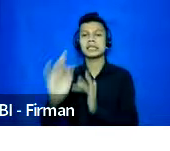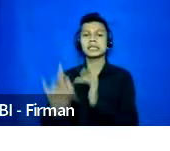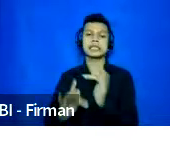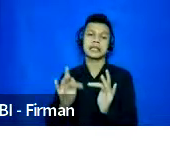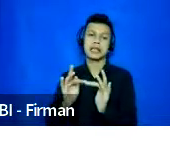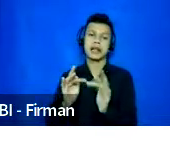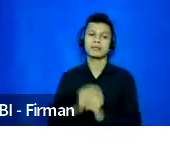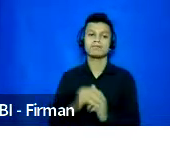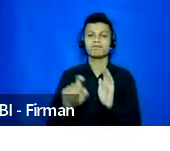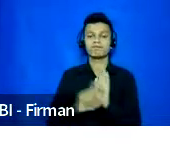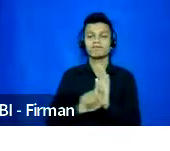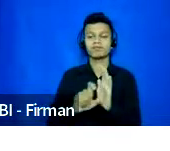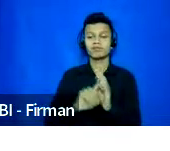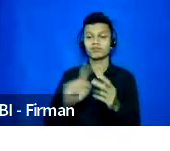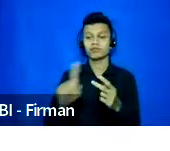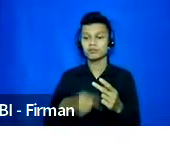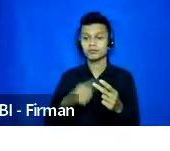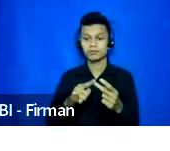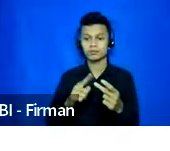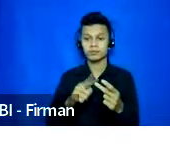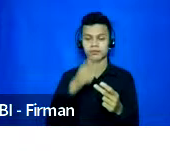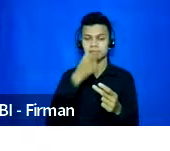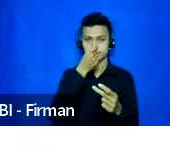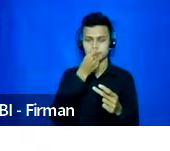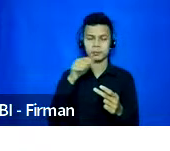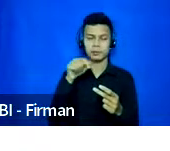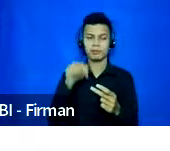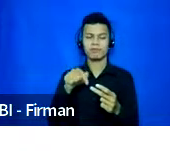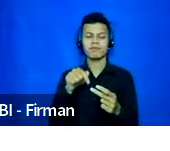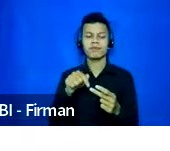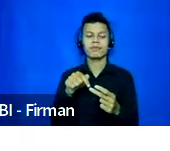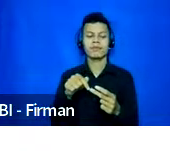is our collaborations